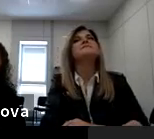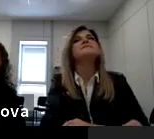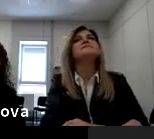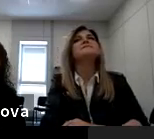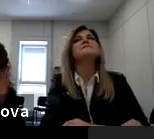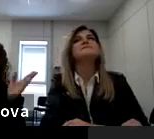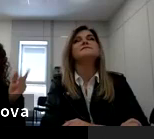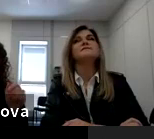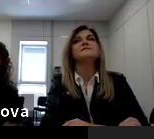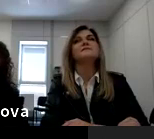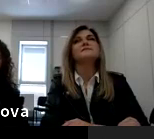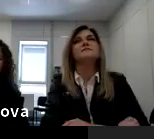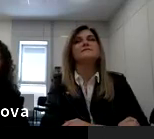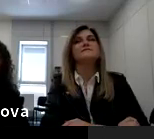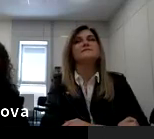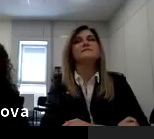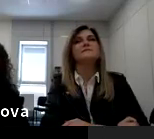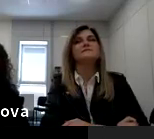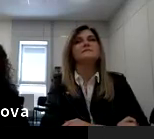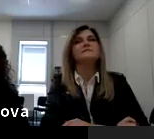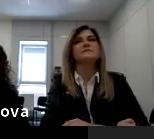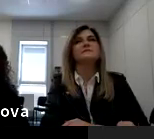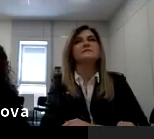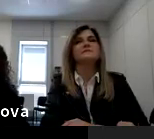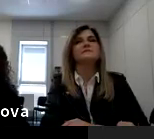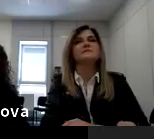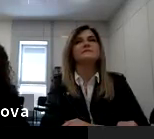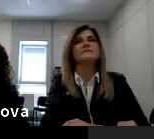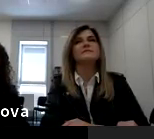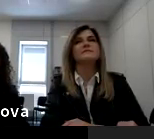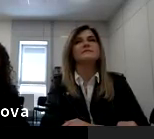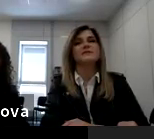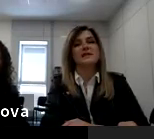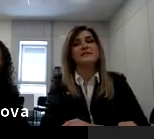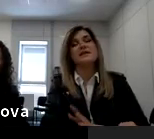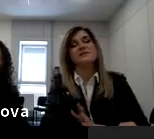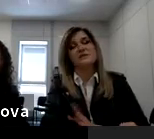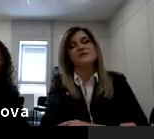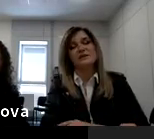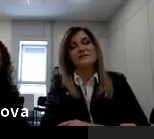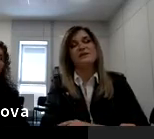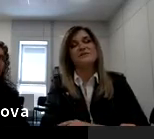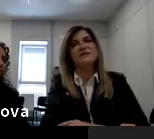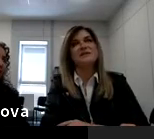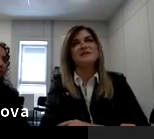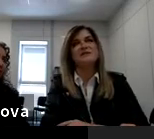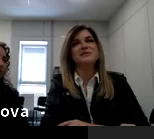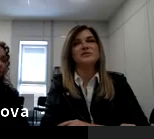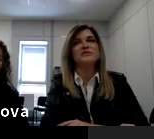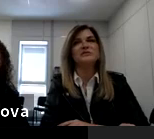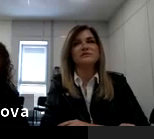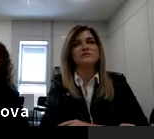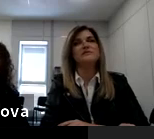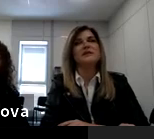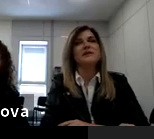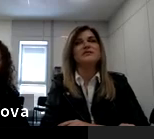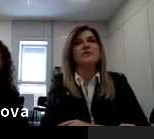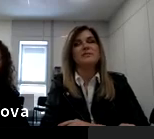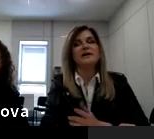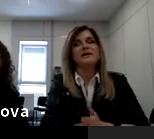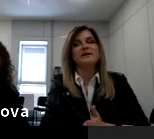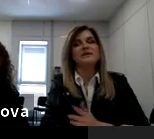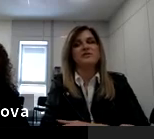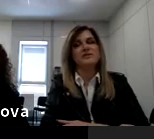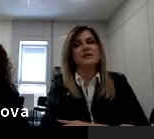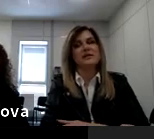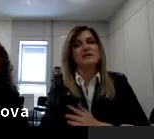first floors. It's really suitable for this. Sometimes it is needed also. It is needed, yeah. To